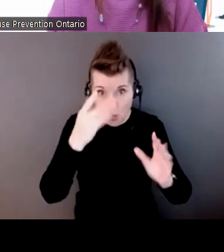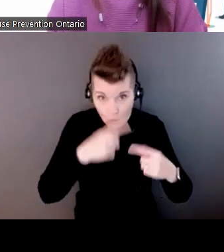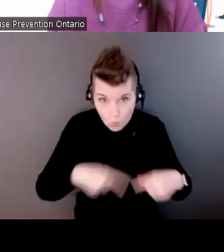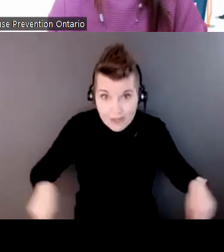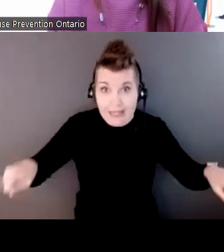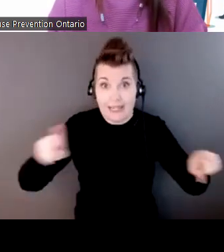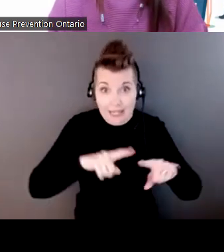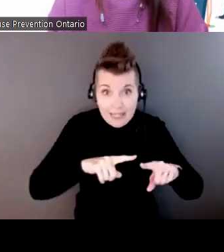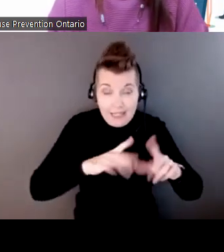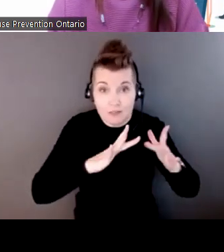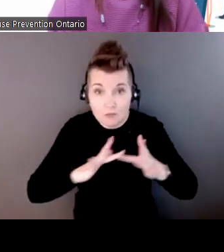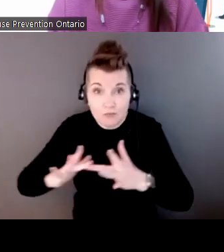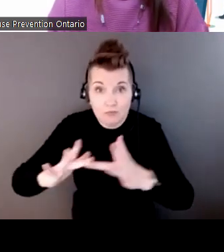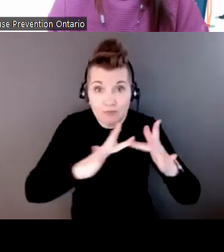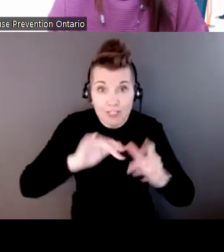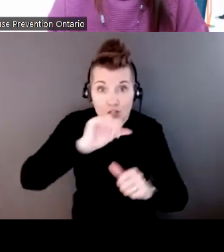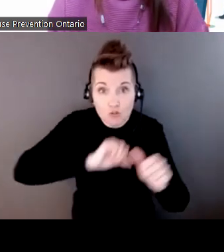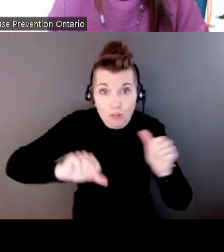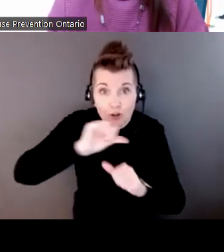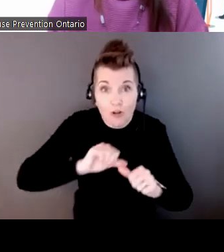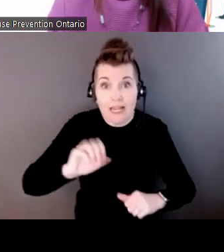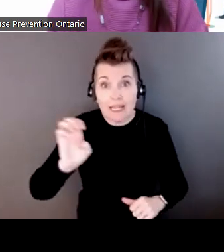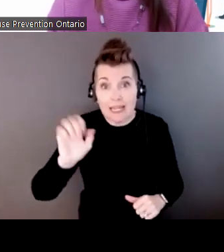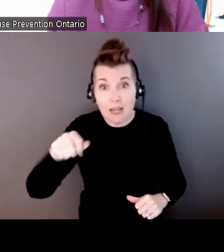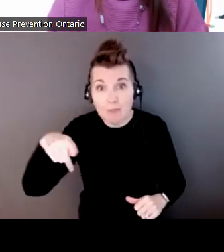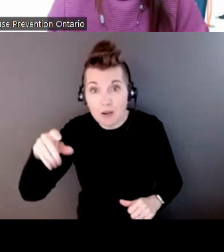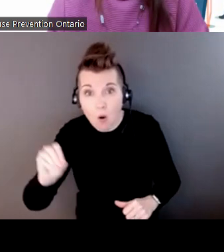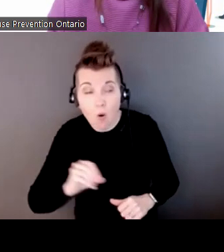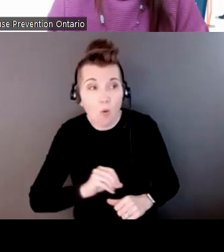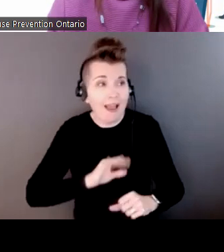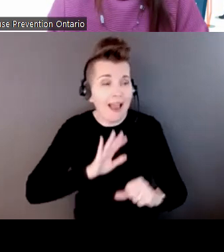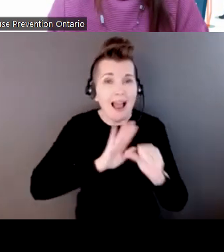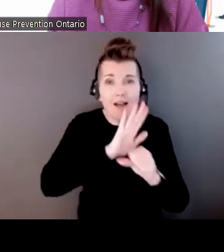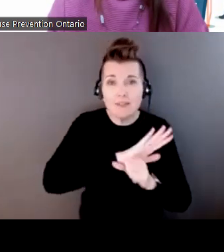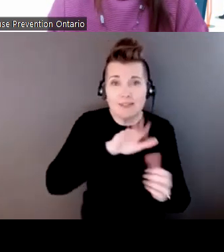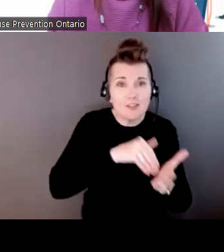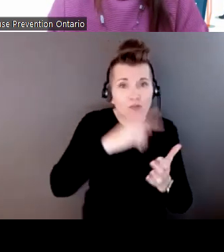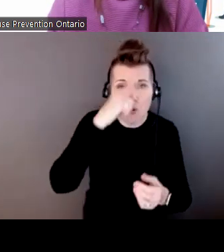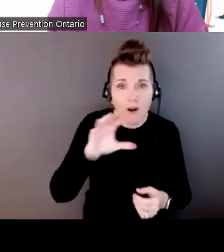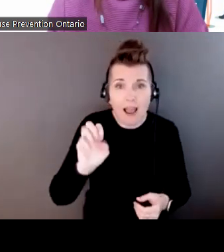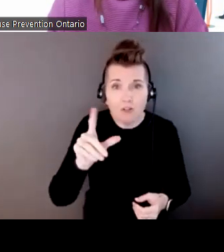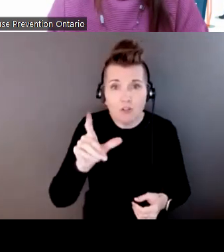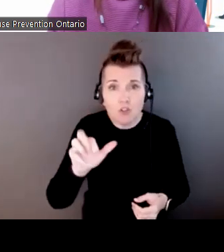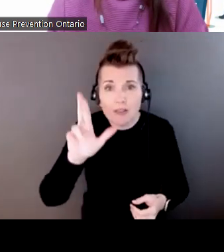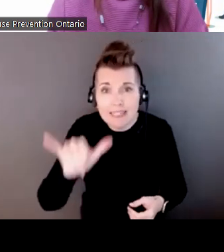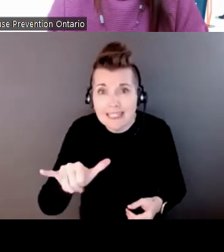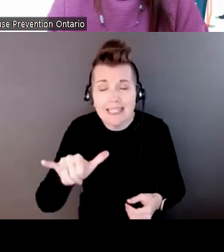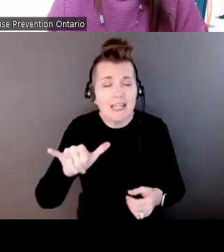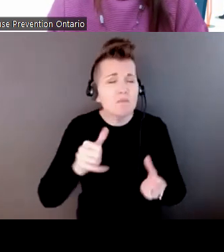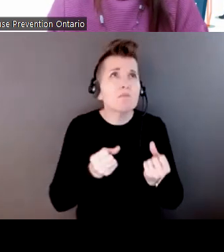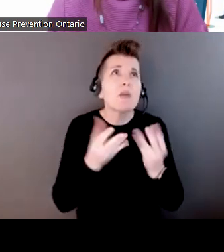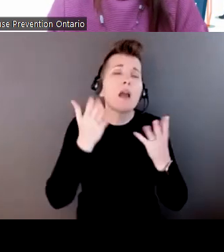Abuse Prevention Ontario, Advocacy Center for the Elderly. Like there's so many great community organizations,